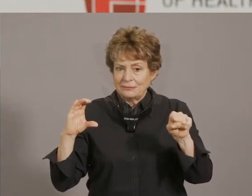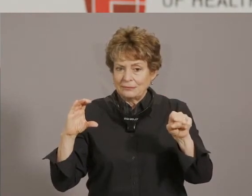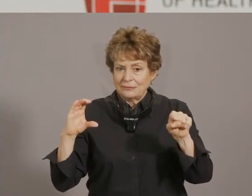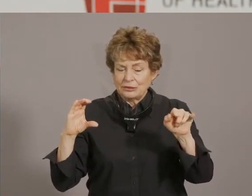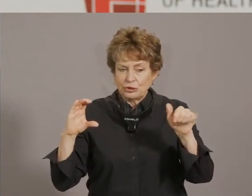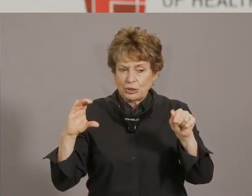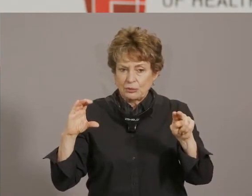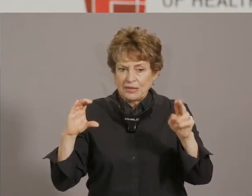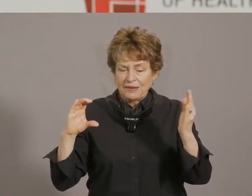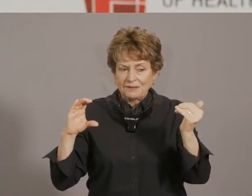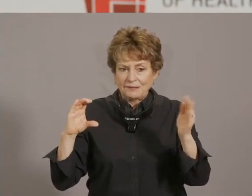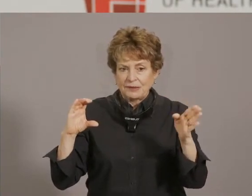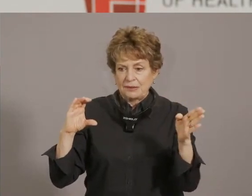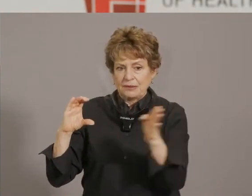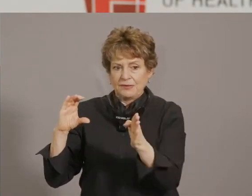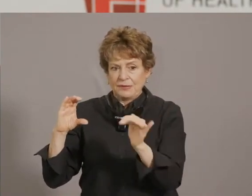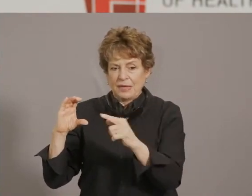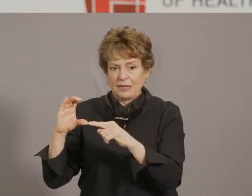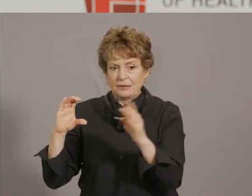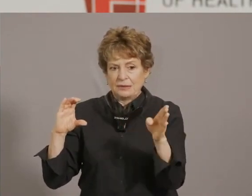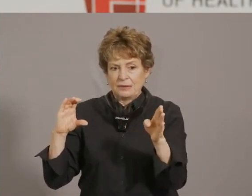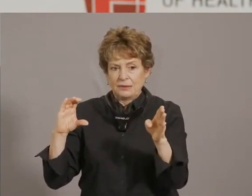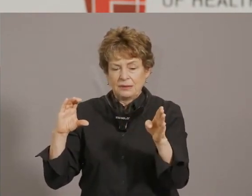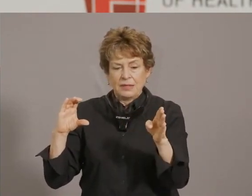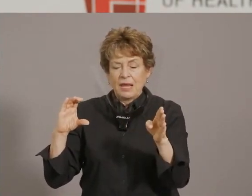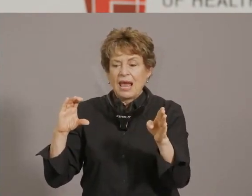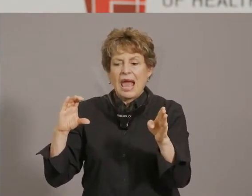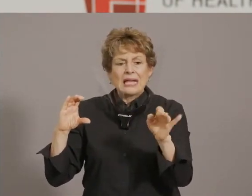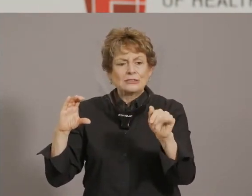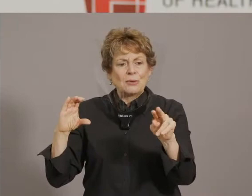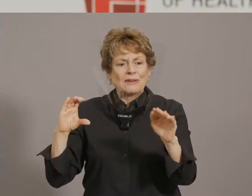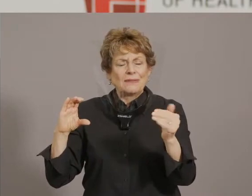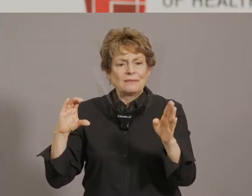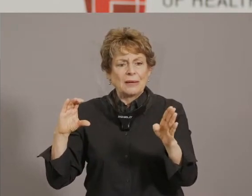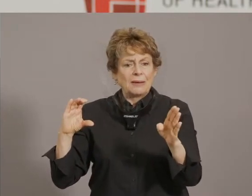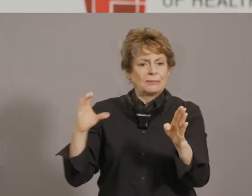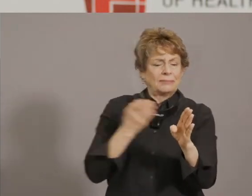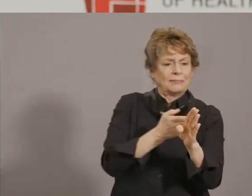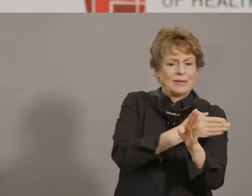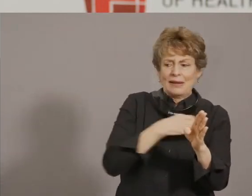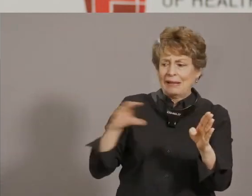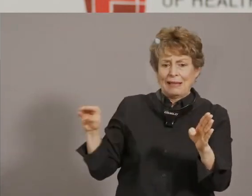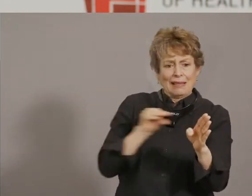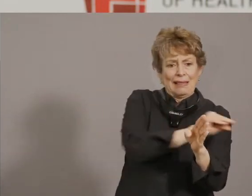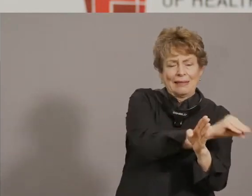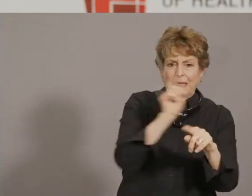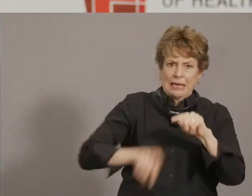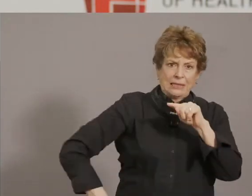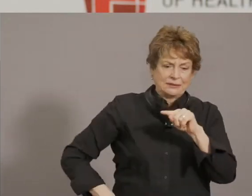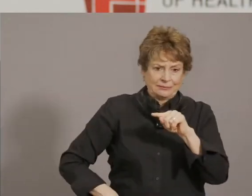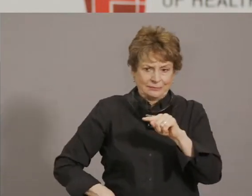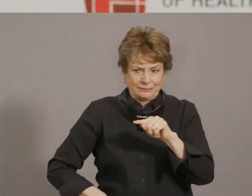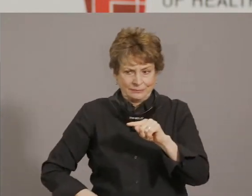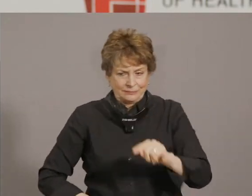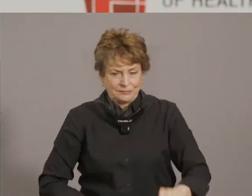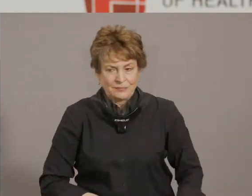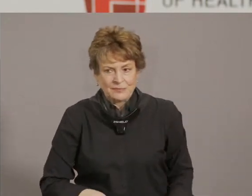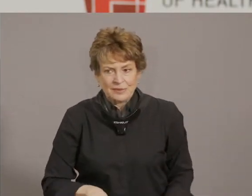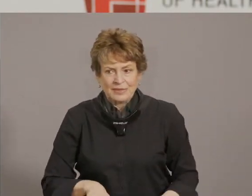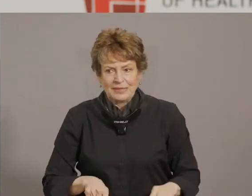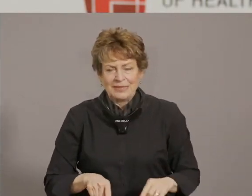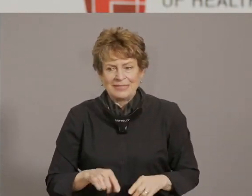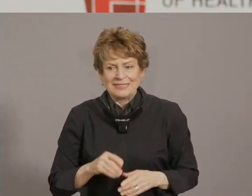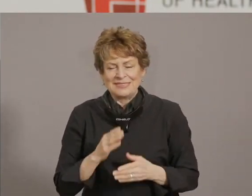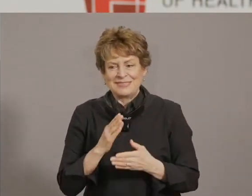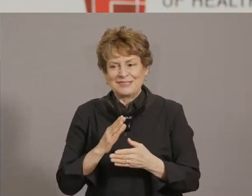activities. Even though the administrators said they were under the impression that some of the 10.7 million